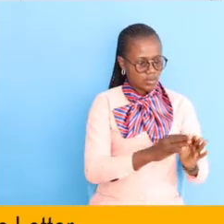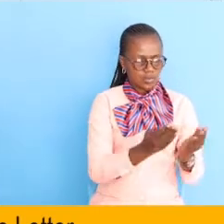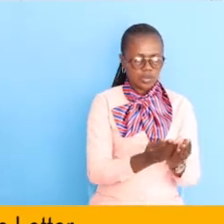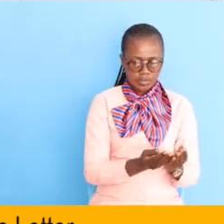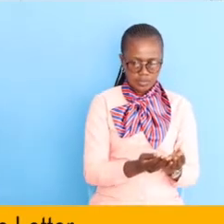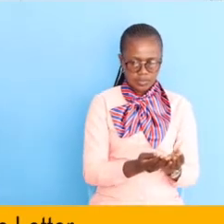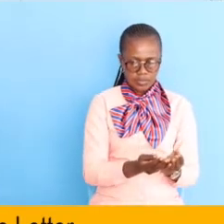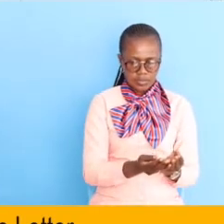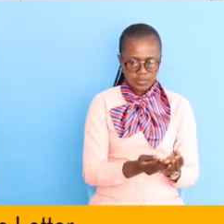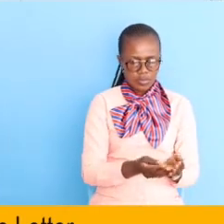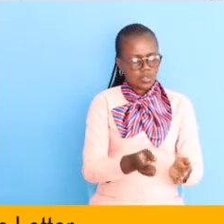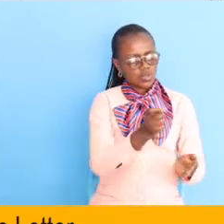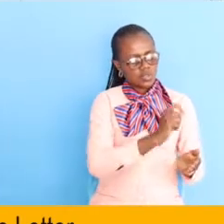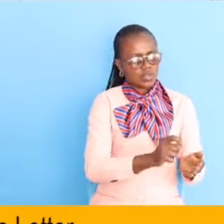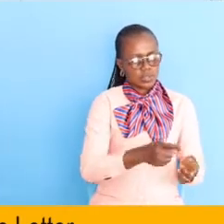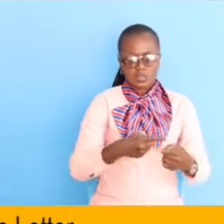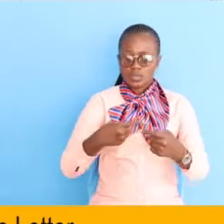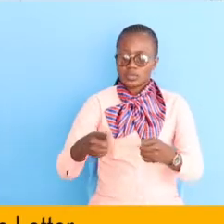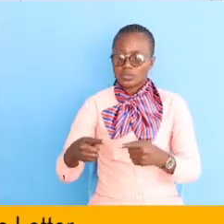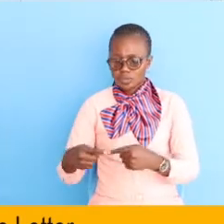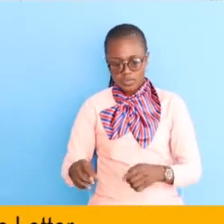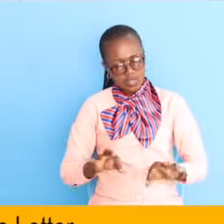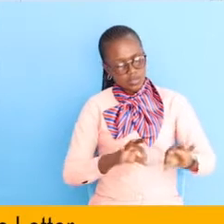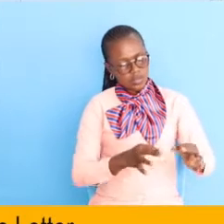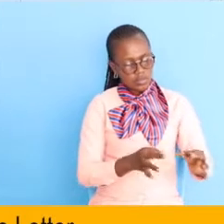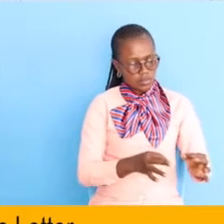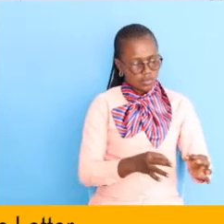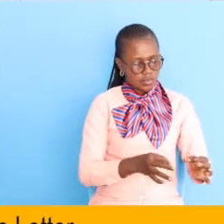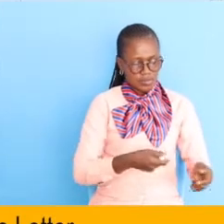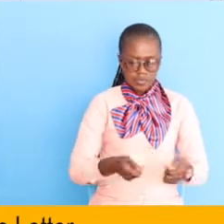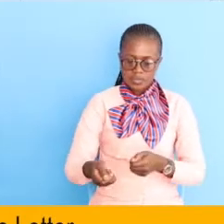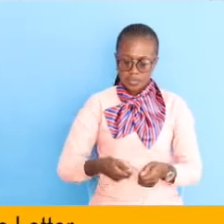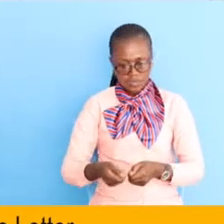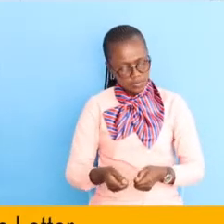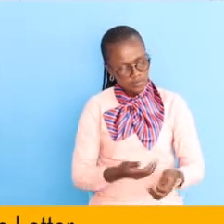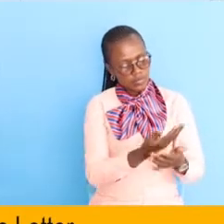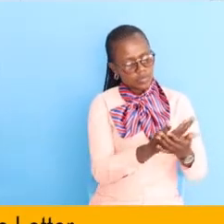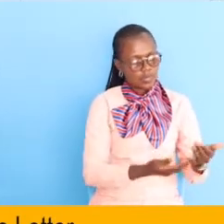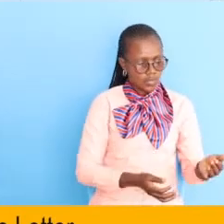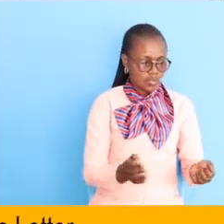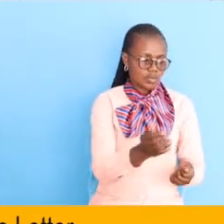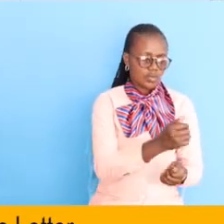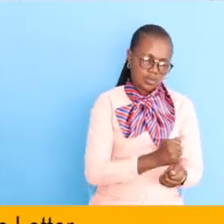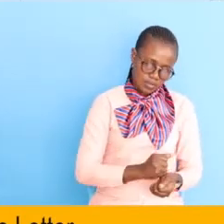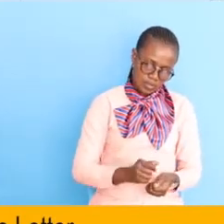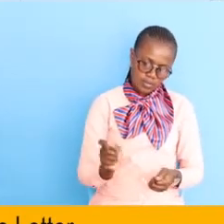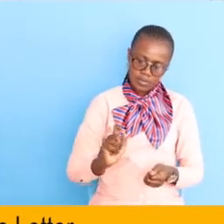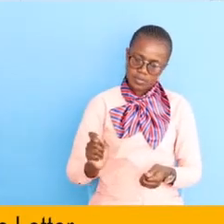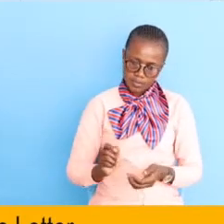layout, the way how a business letter should be seen by its appearance.